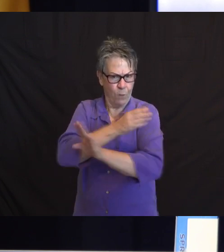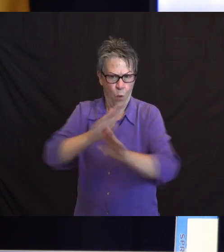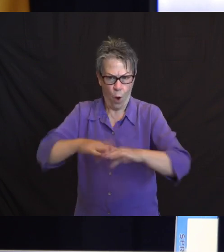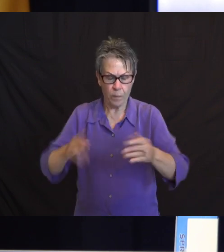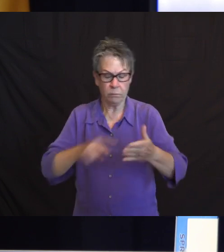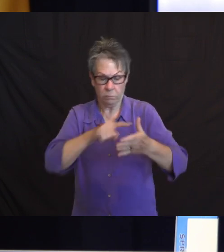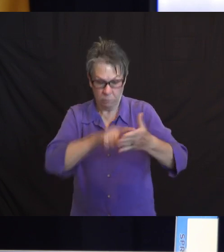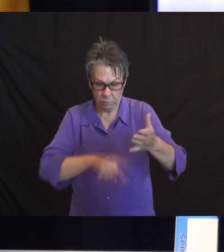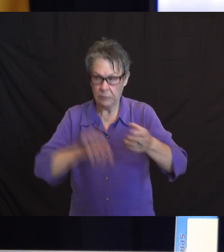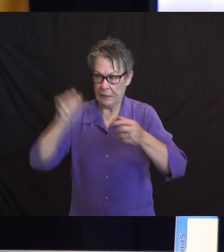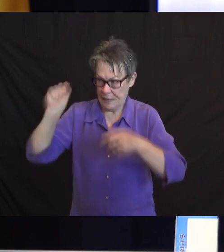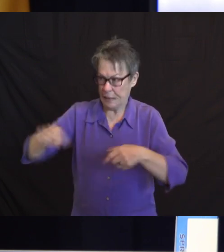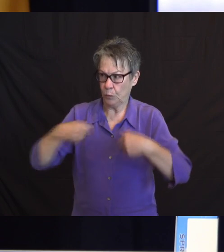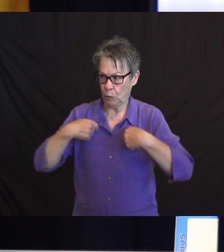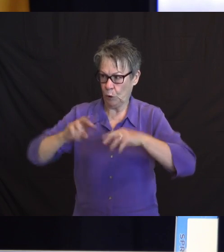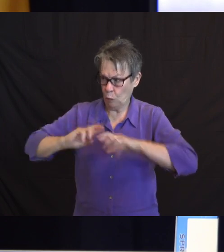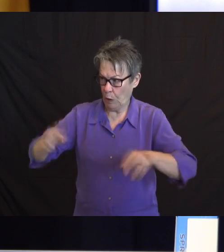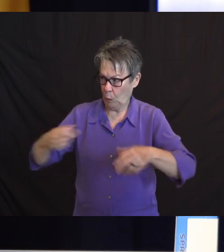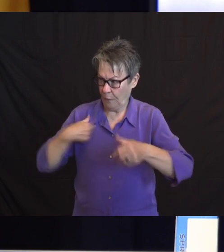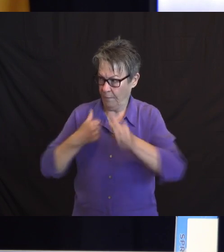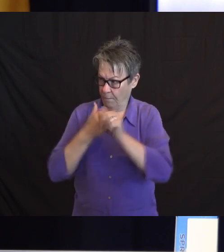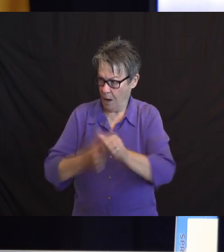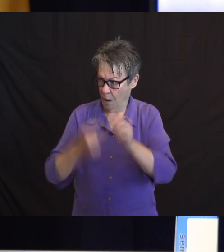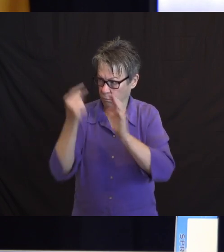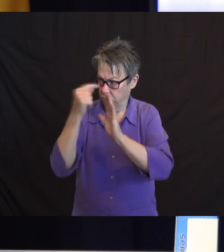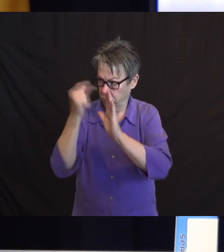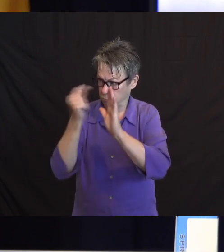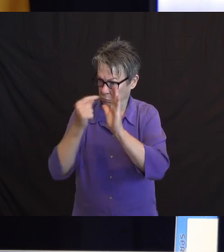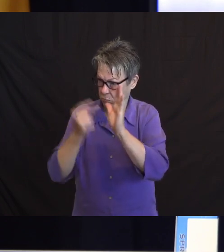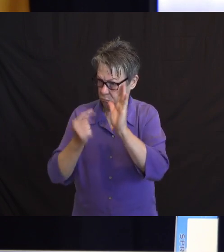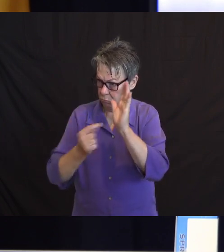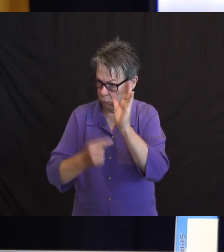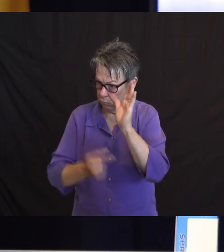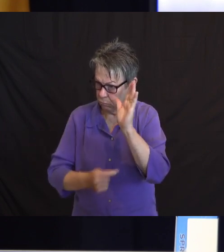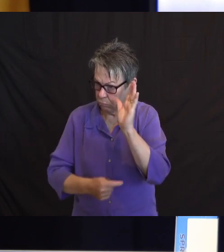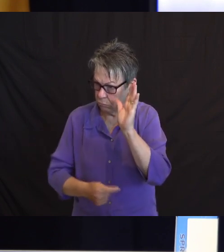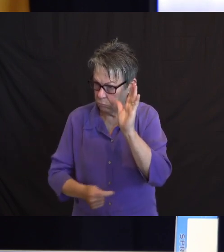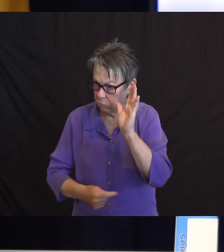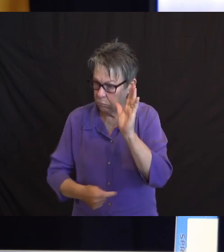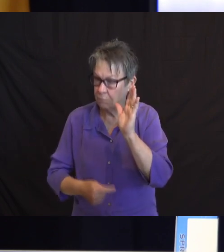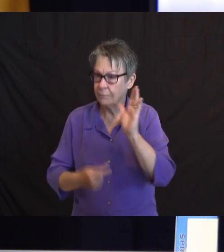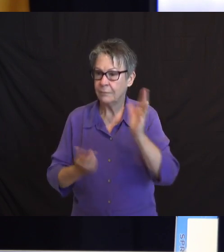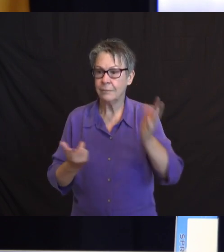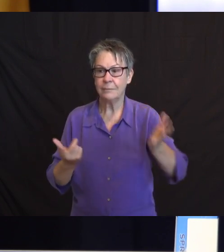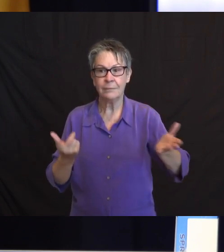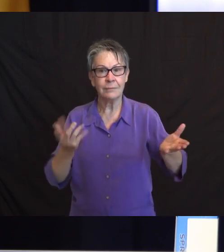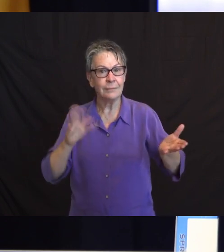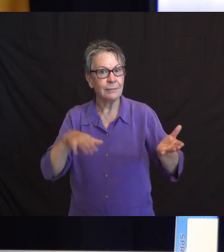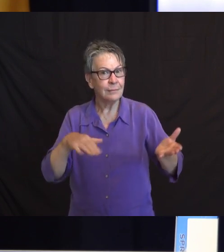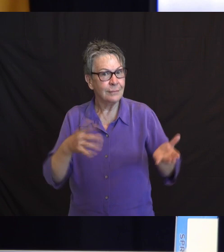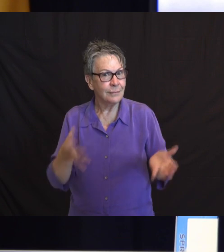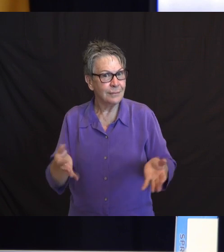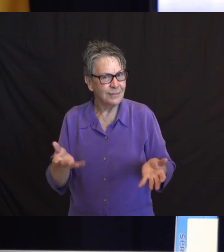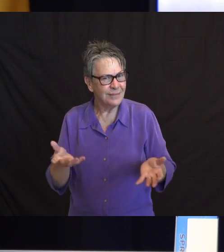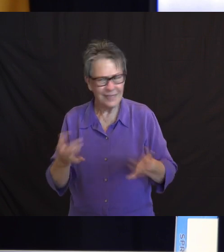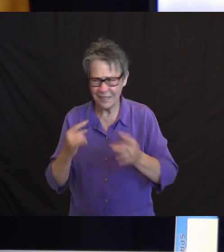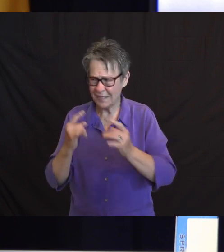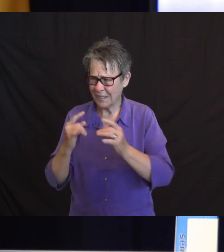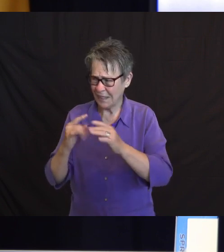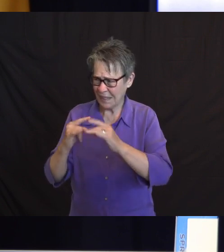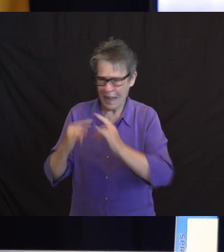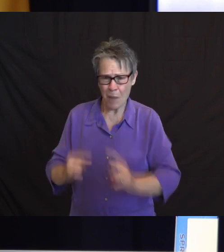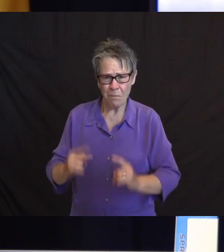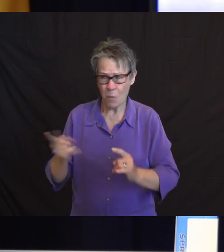procedures. Opening of camps is important for New Jersey families who are in need of child care services as a viable